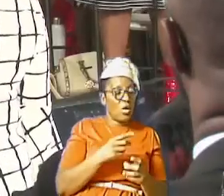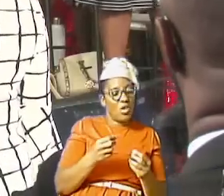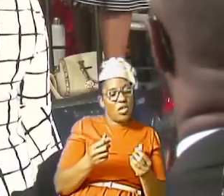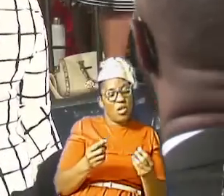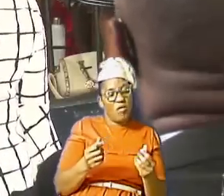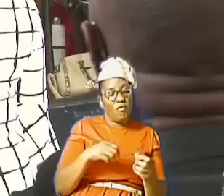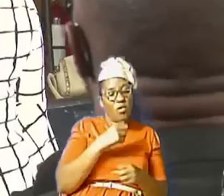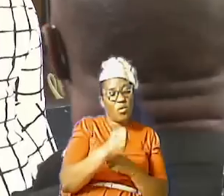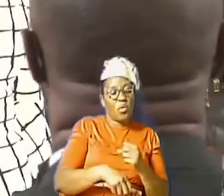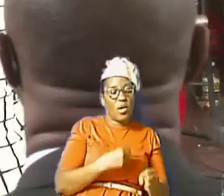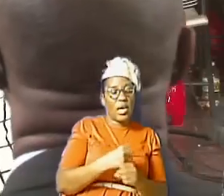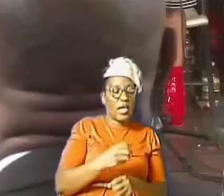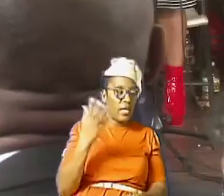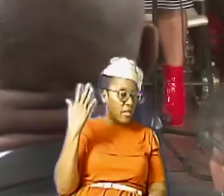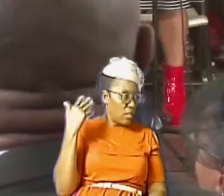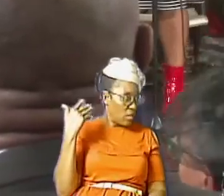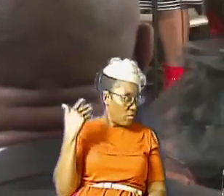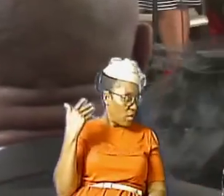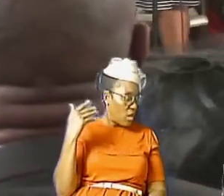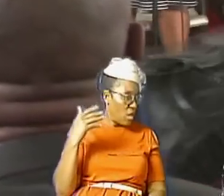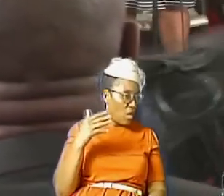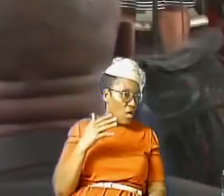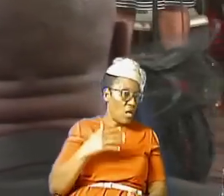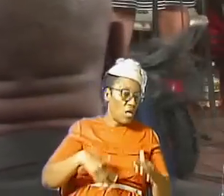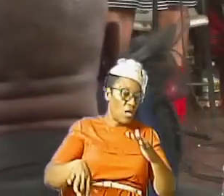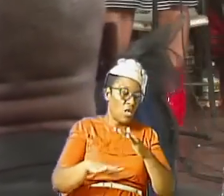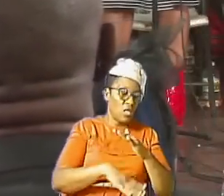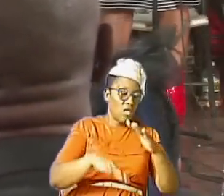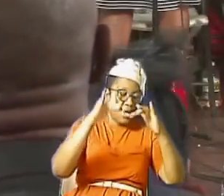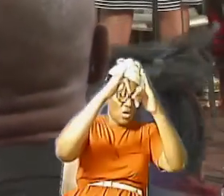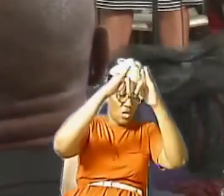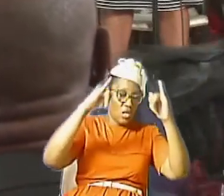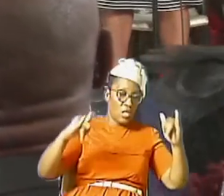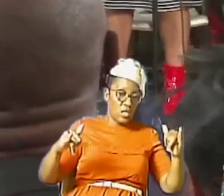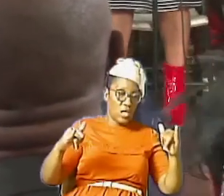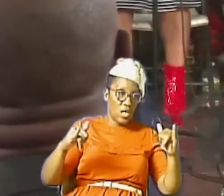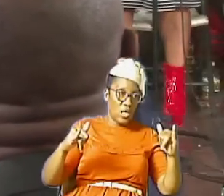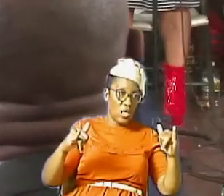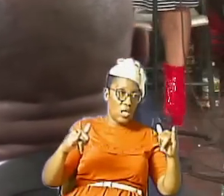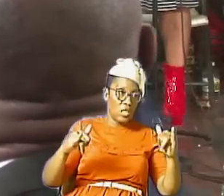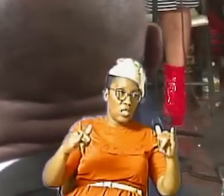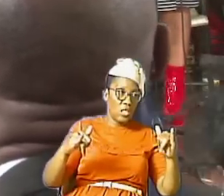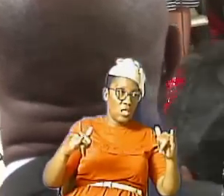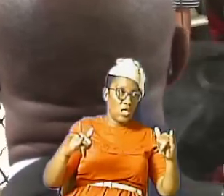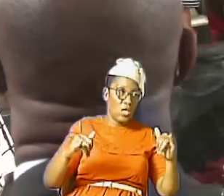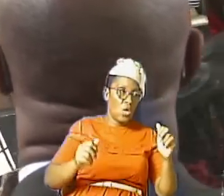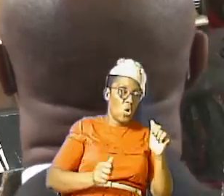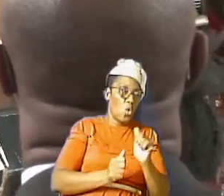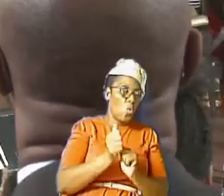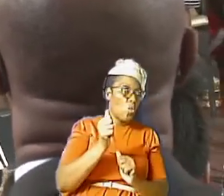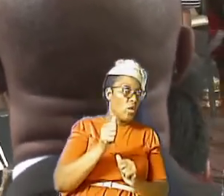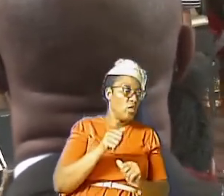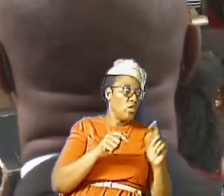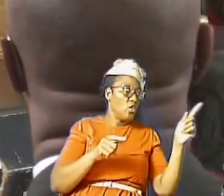missions convention when we were under the tent. And we wish he could be here for our